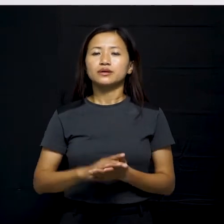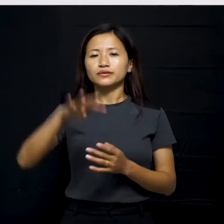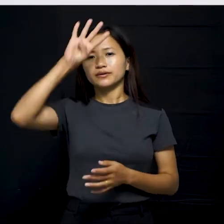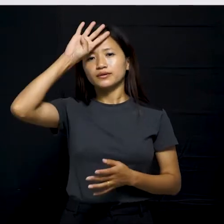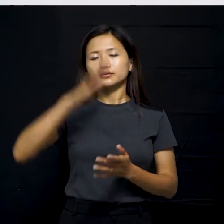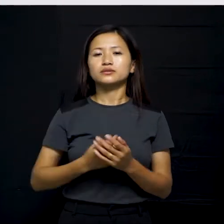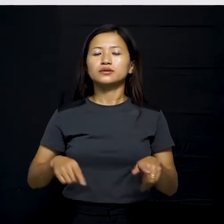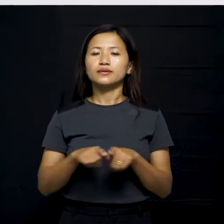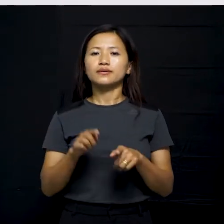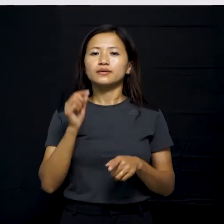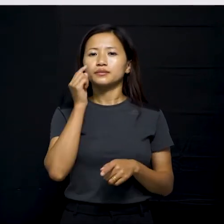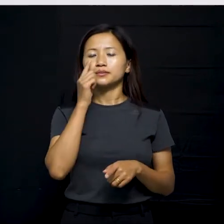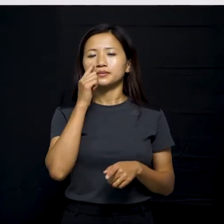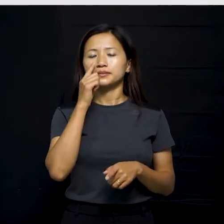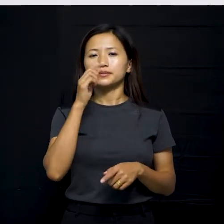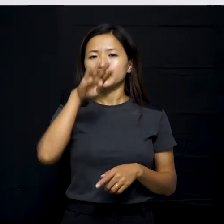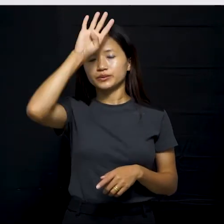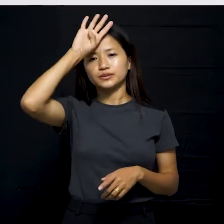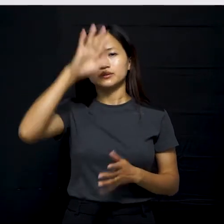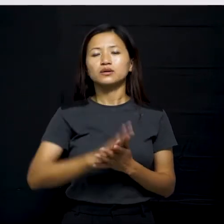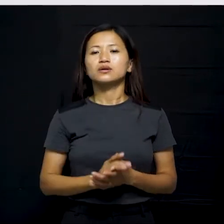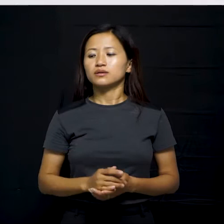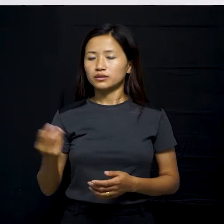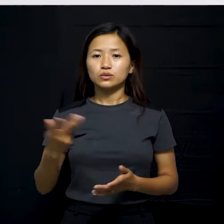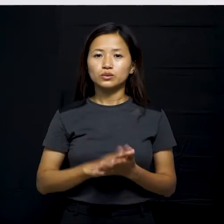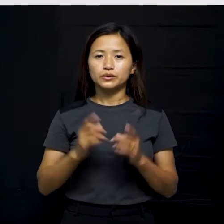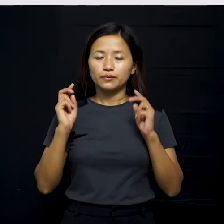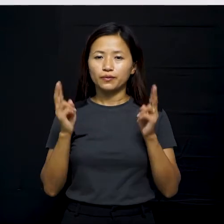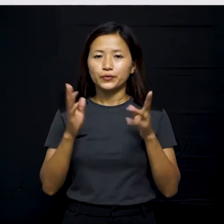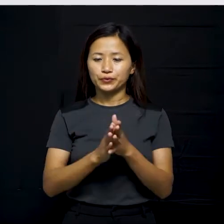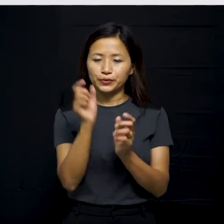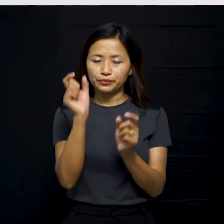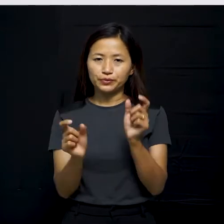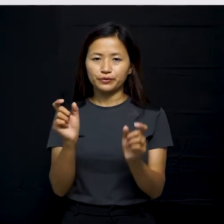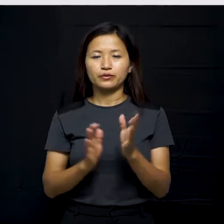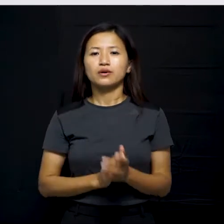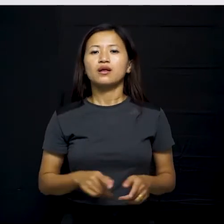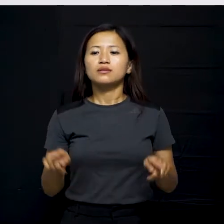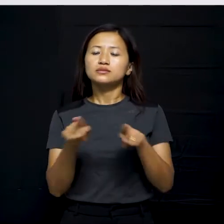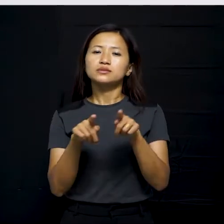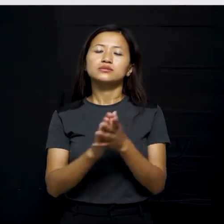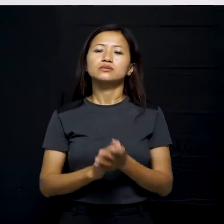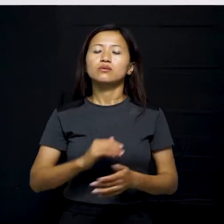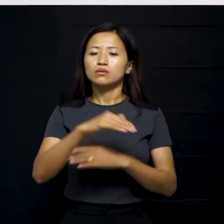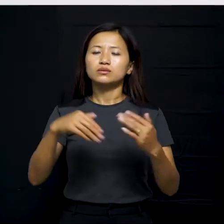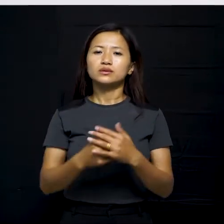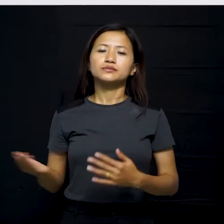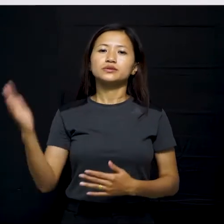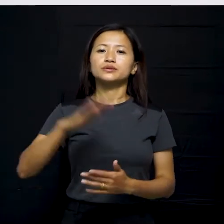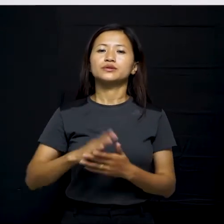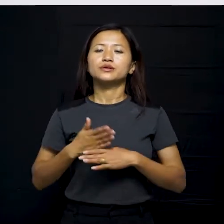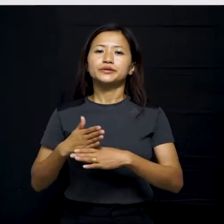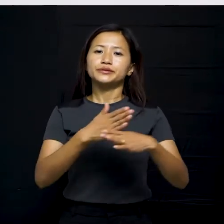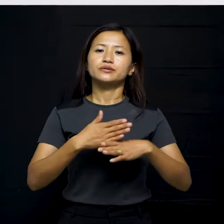kings and the queens, and there are certain dresses which are worn by the normal people. So likewise, they all come together and they